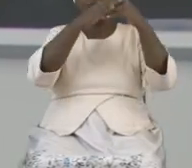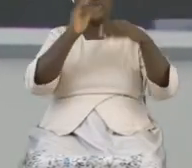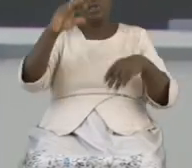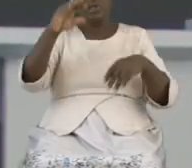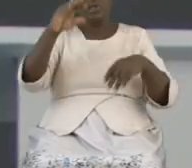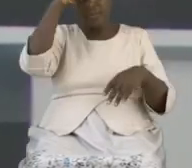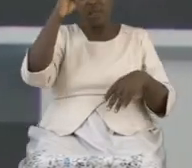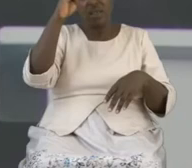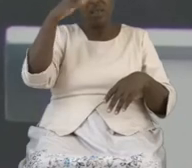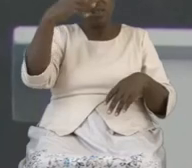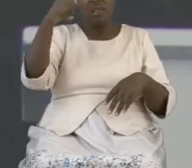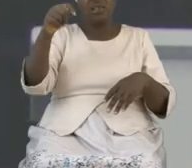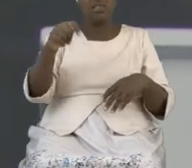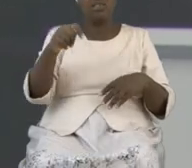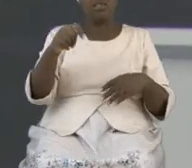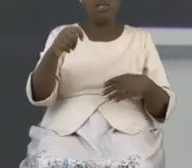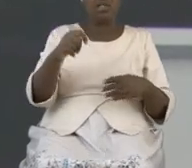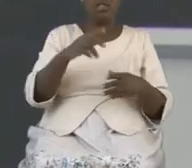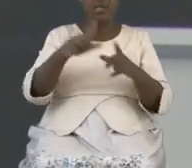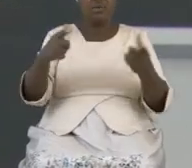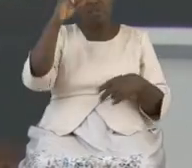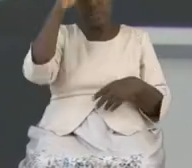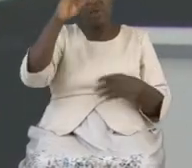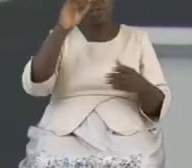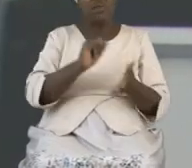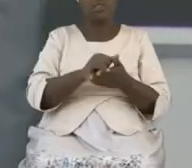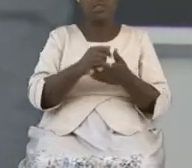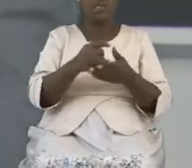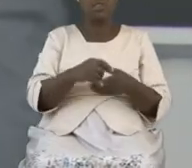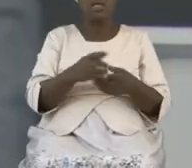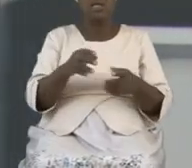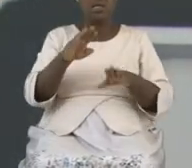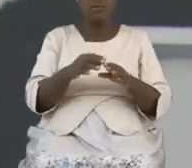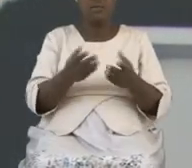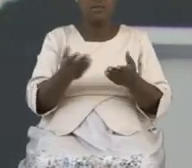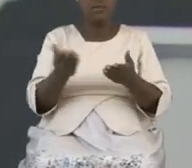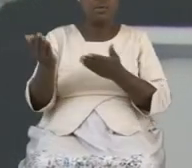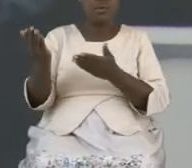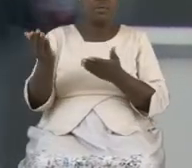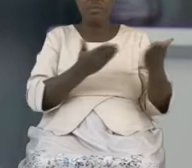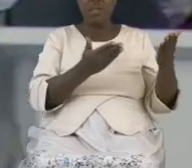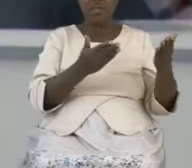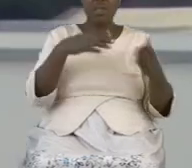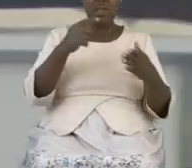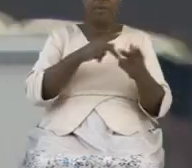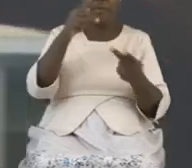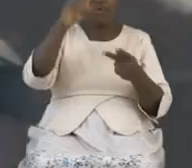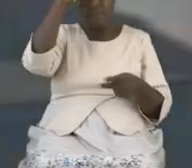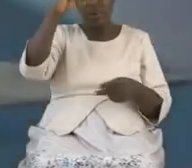redeeming man, the one that came, the perfect man, to take away our sins.